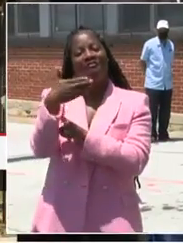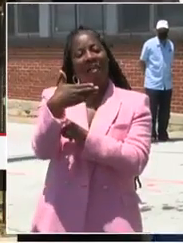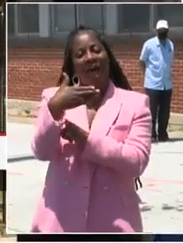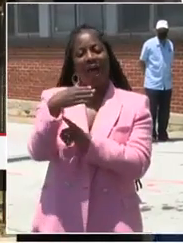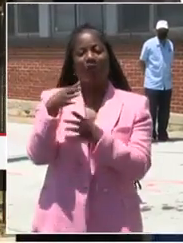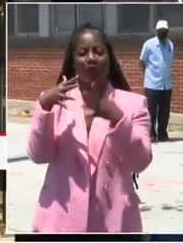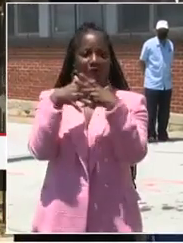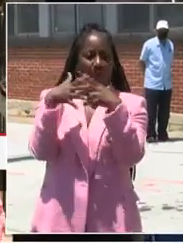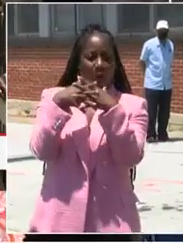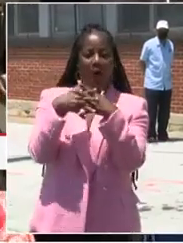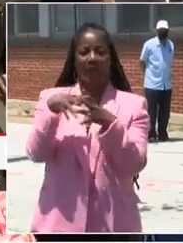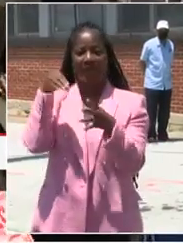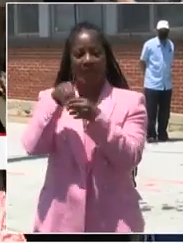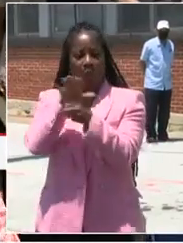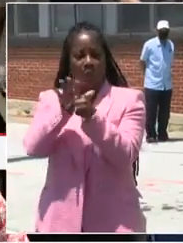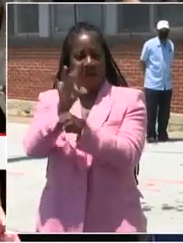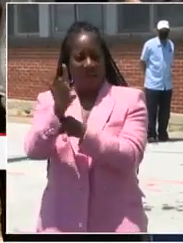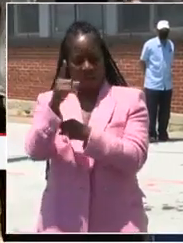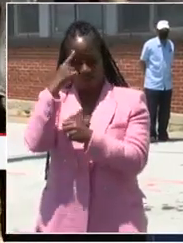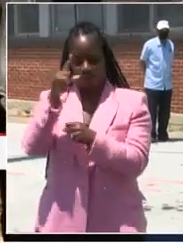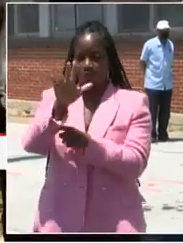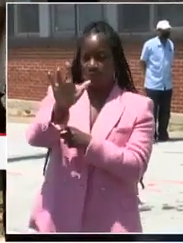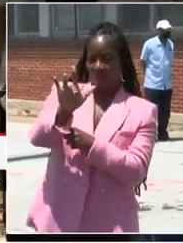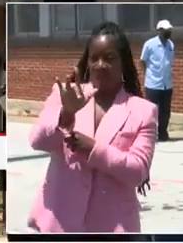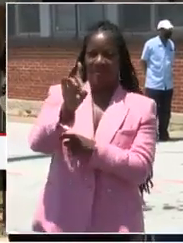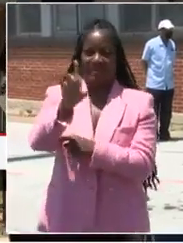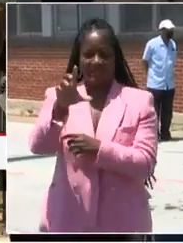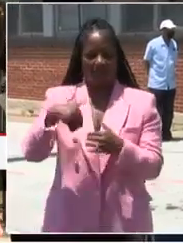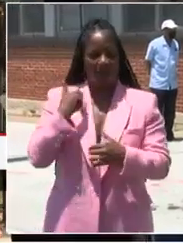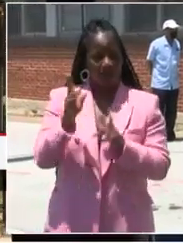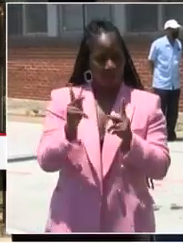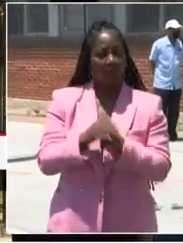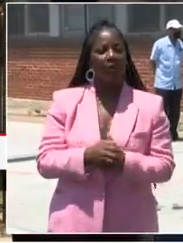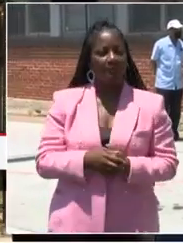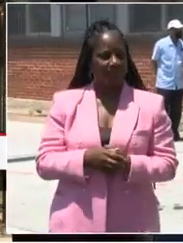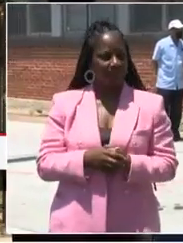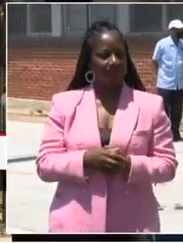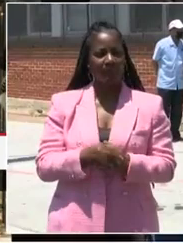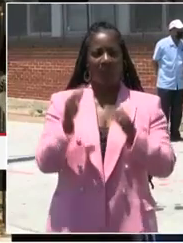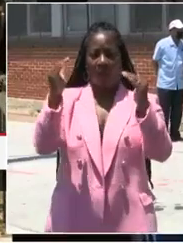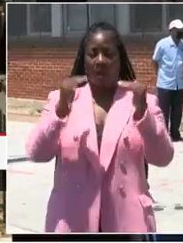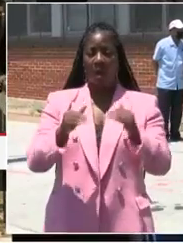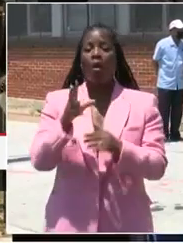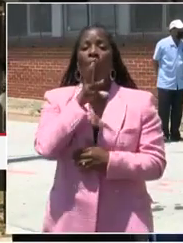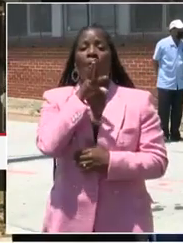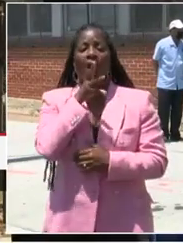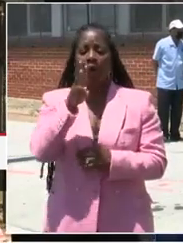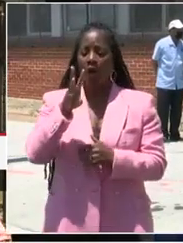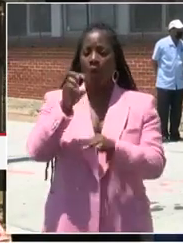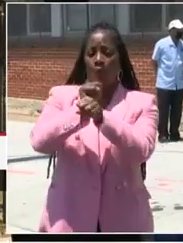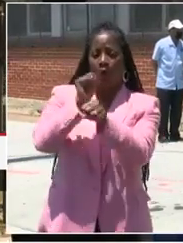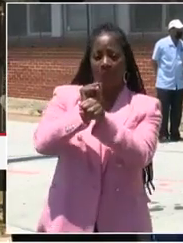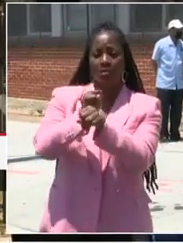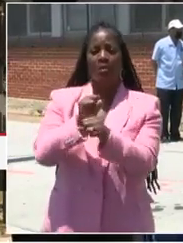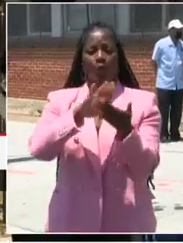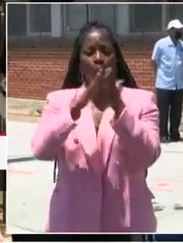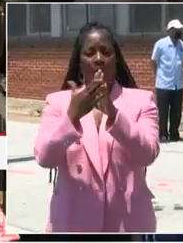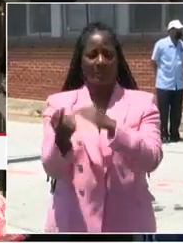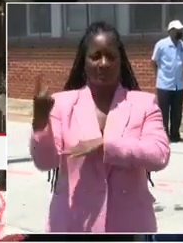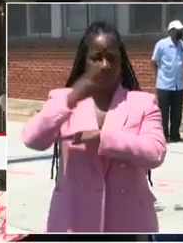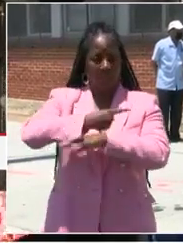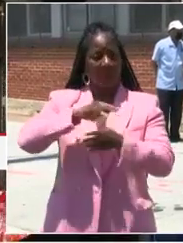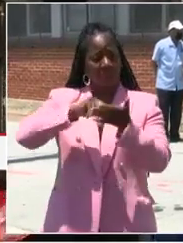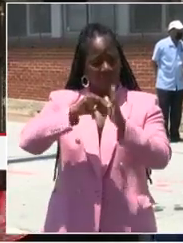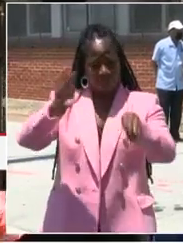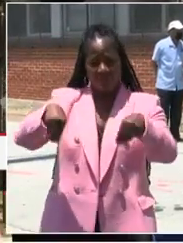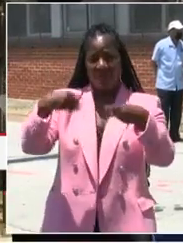will be offered at no cost to 25 DC young people. Waterworks Community Day, to provide information on